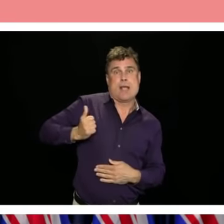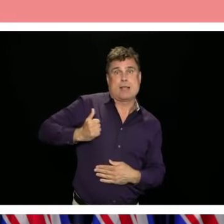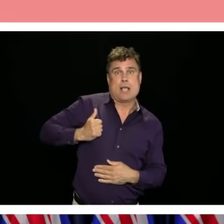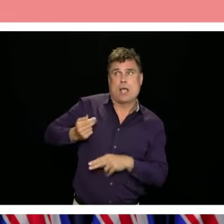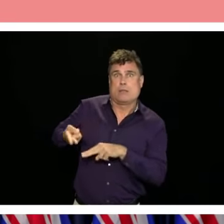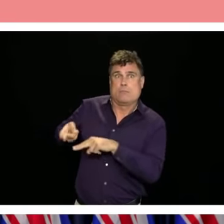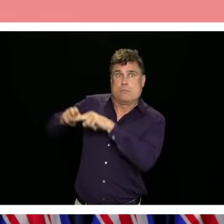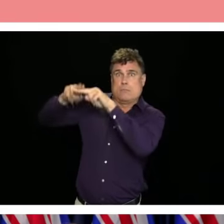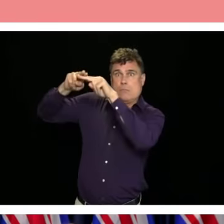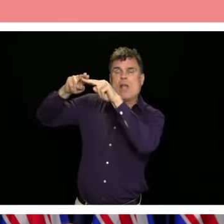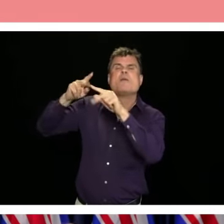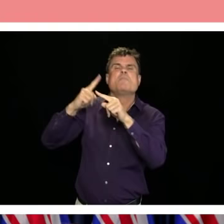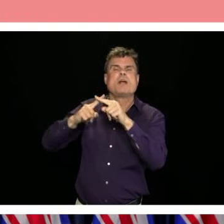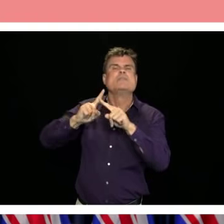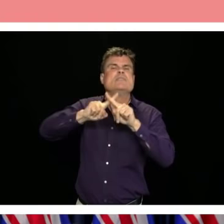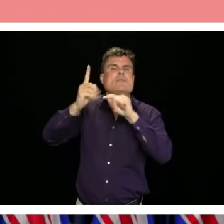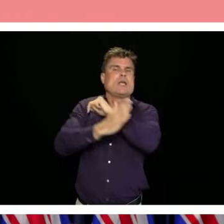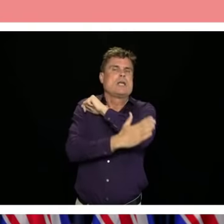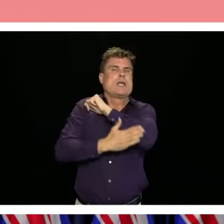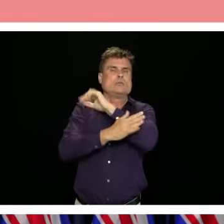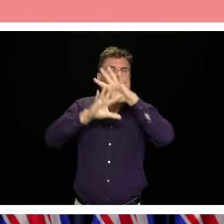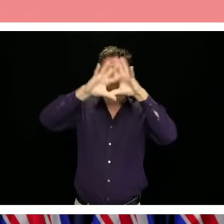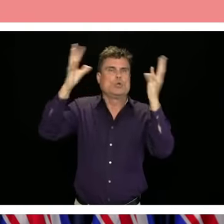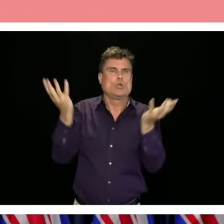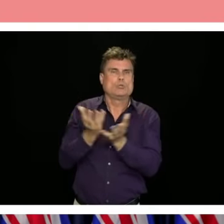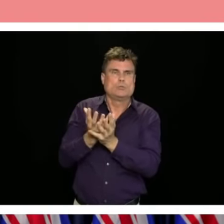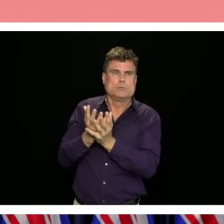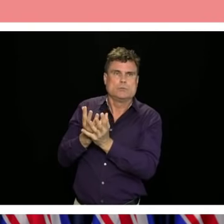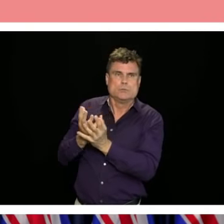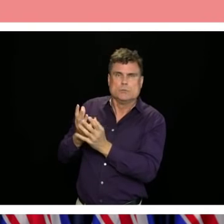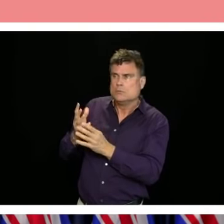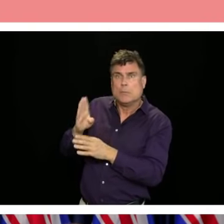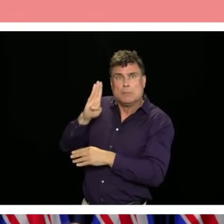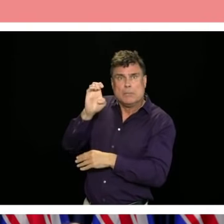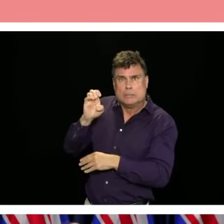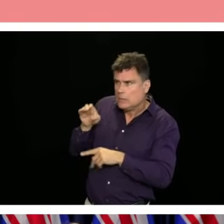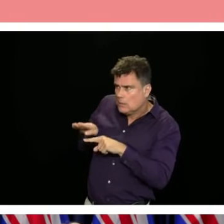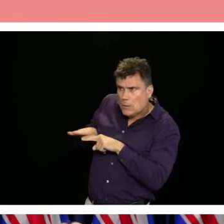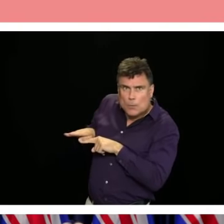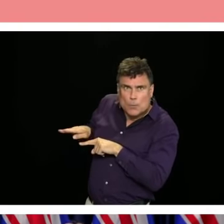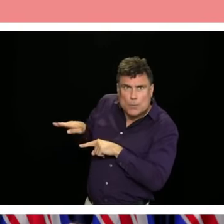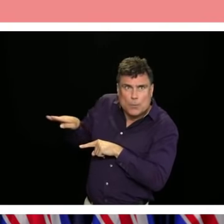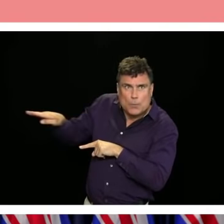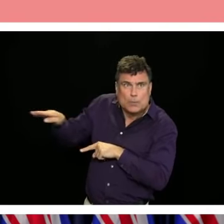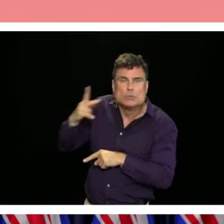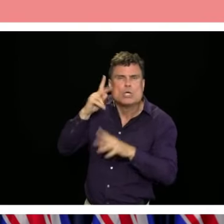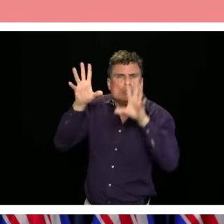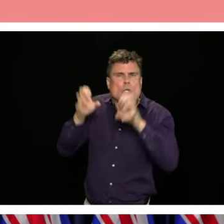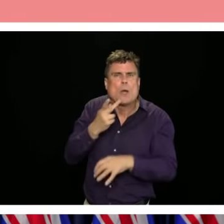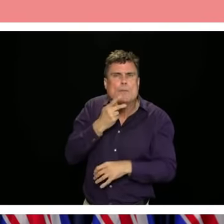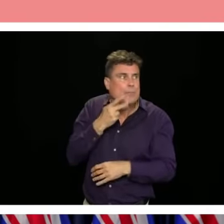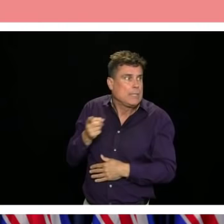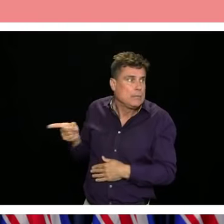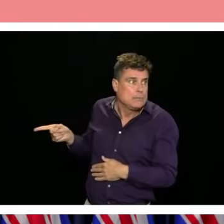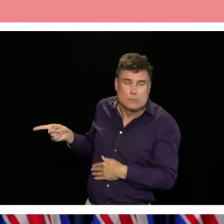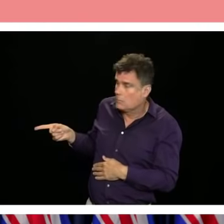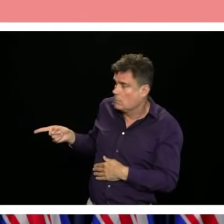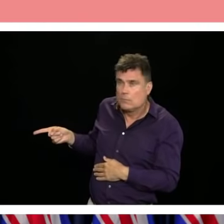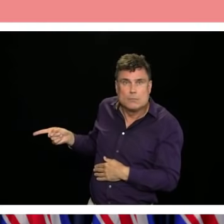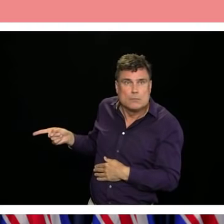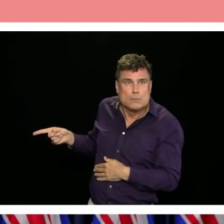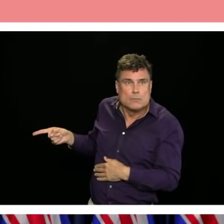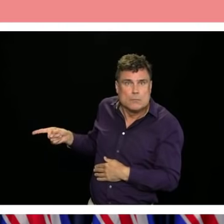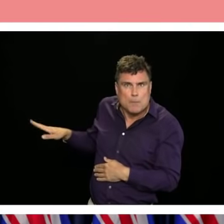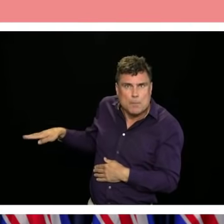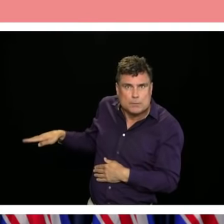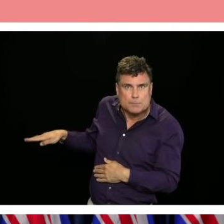you have seen before. So this is our curve, our pandemic curve. So these are the case rates. So the rates of cases per